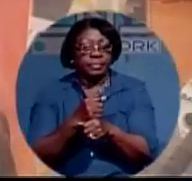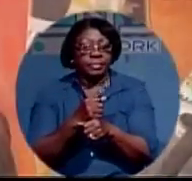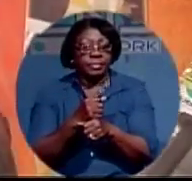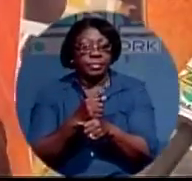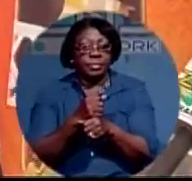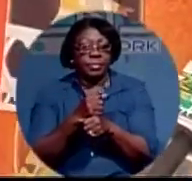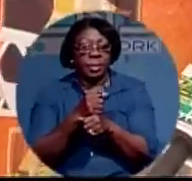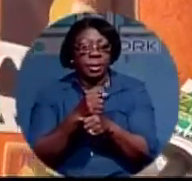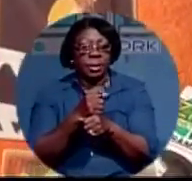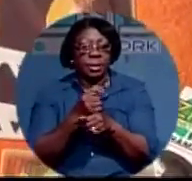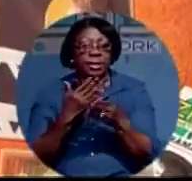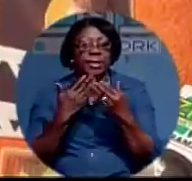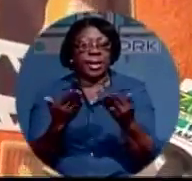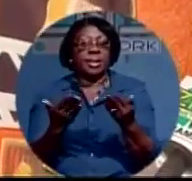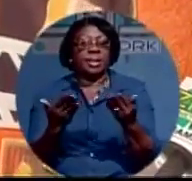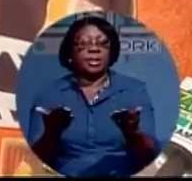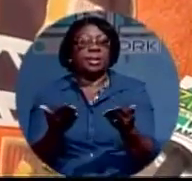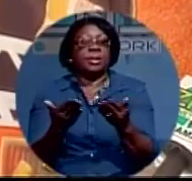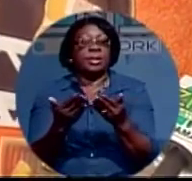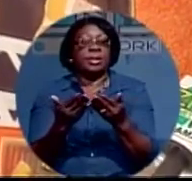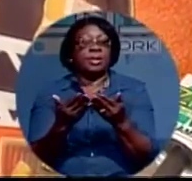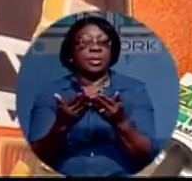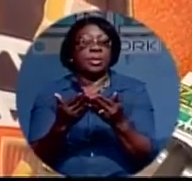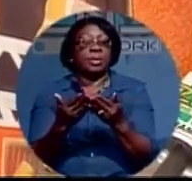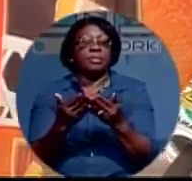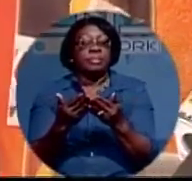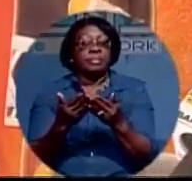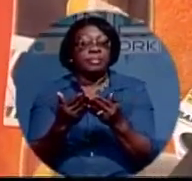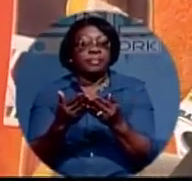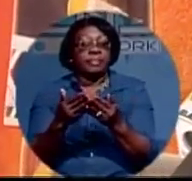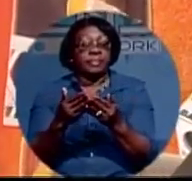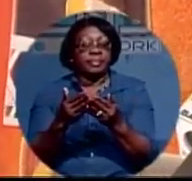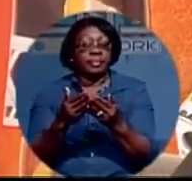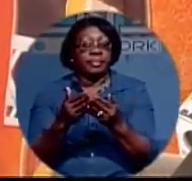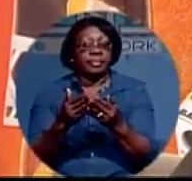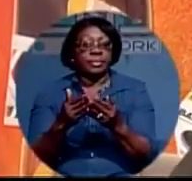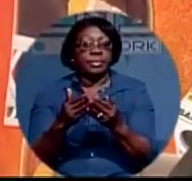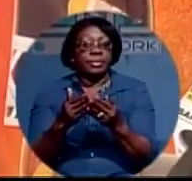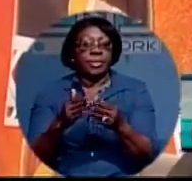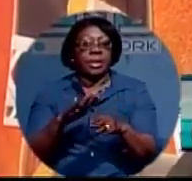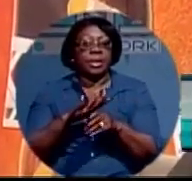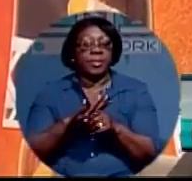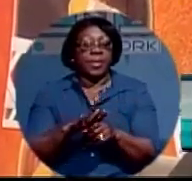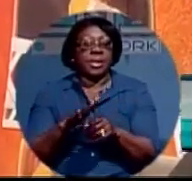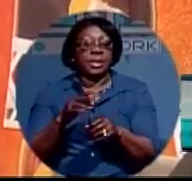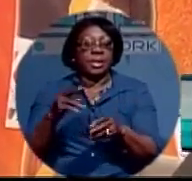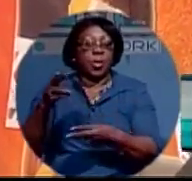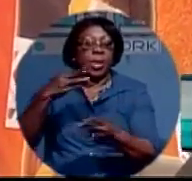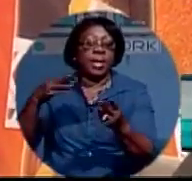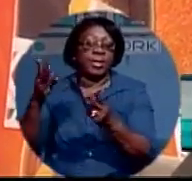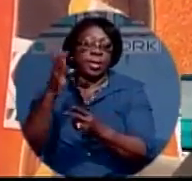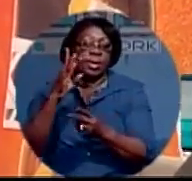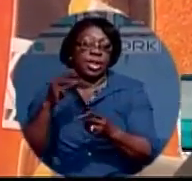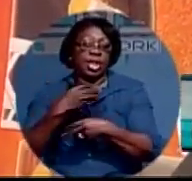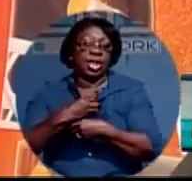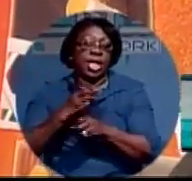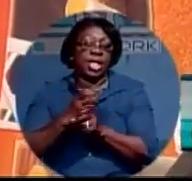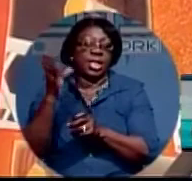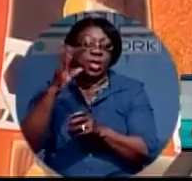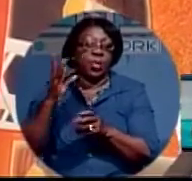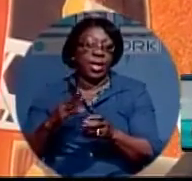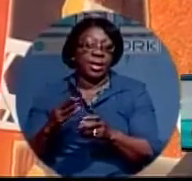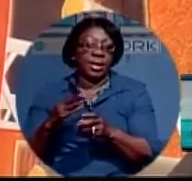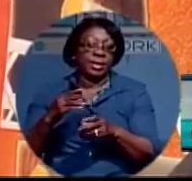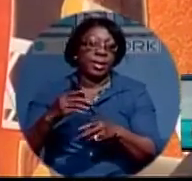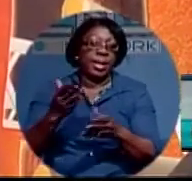around. Thanks to the phenomenon called the El Nino, that tends to suppress the occurrence of tropical cyclones. So certainly